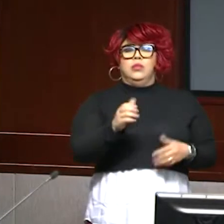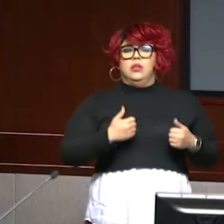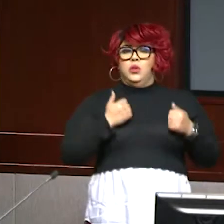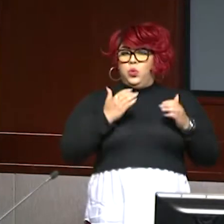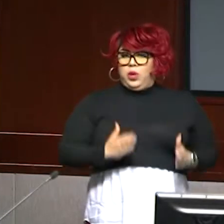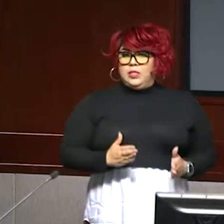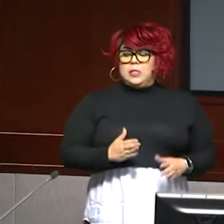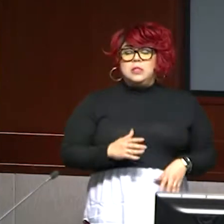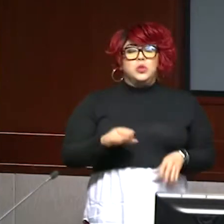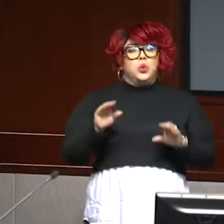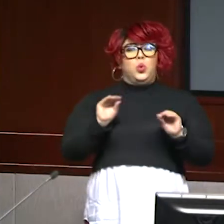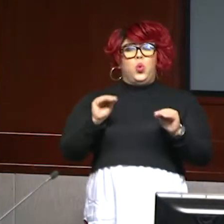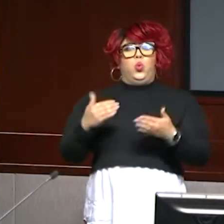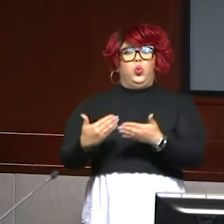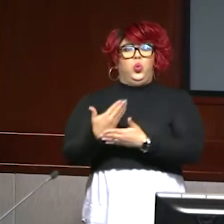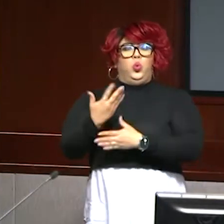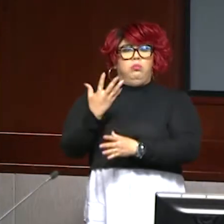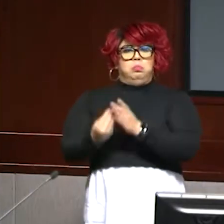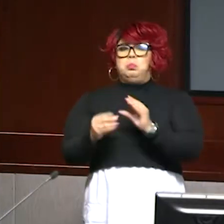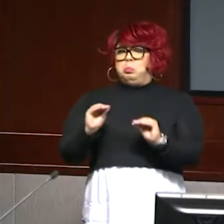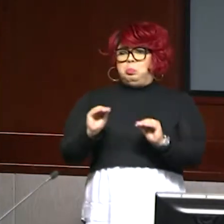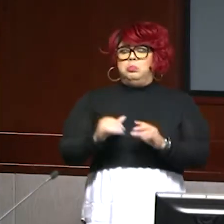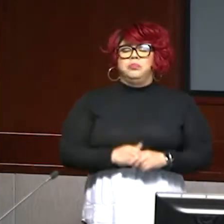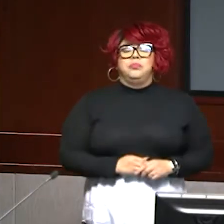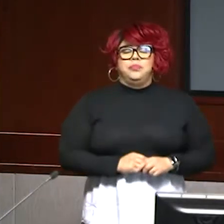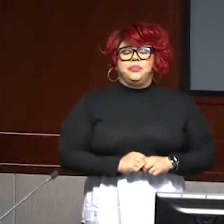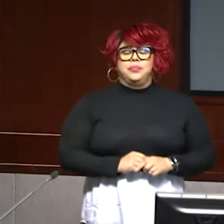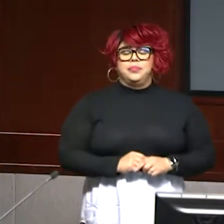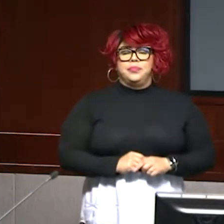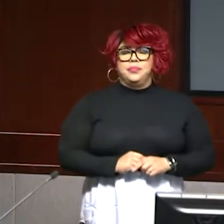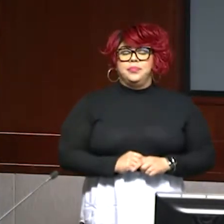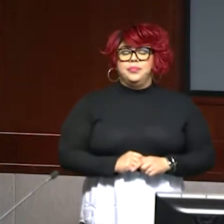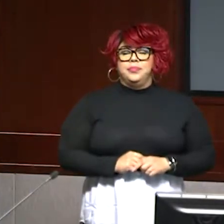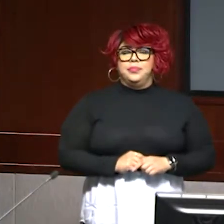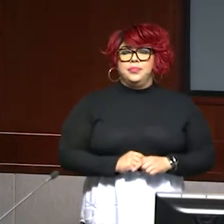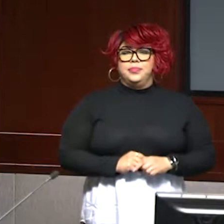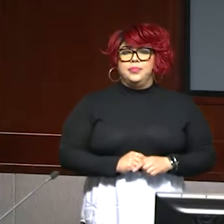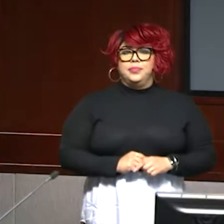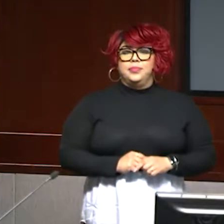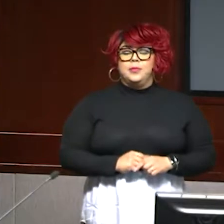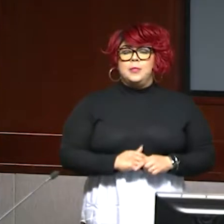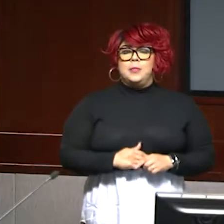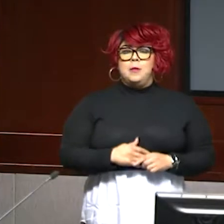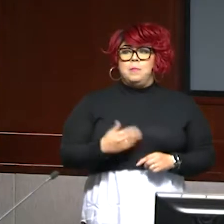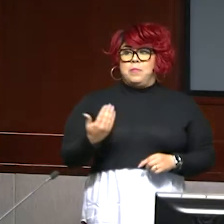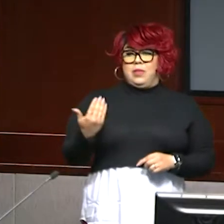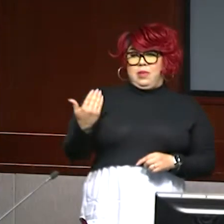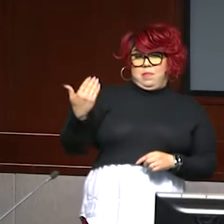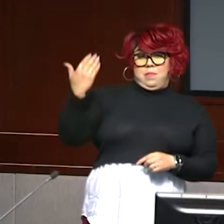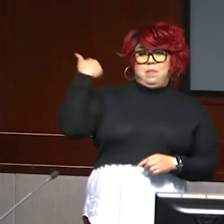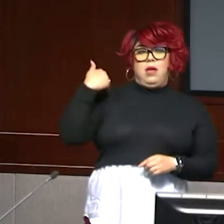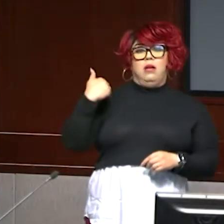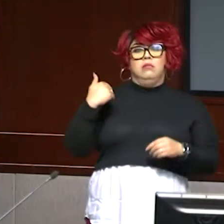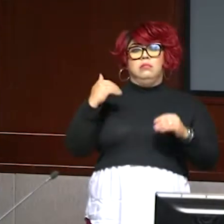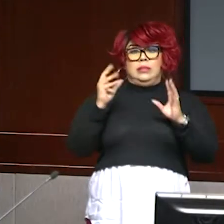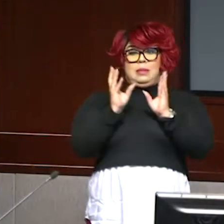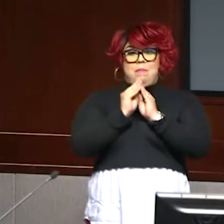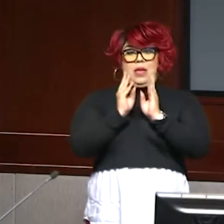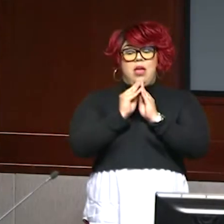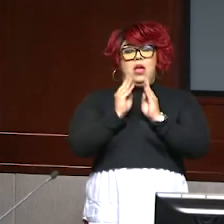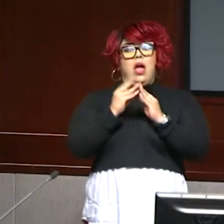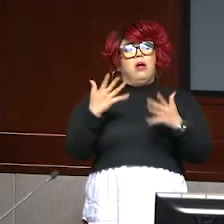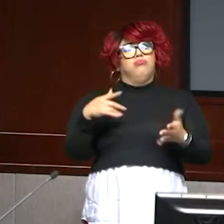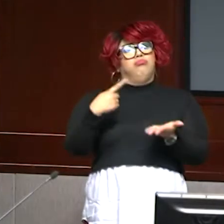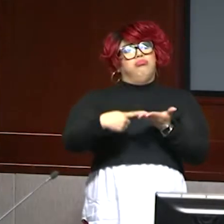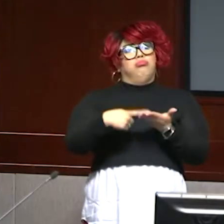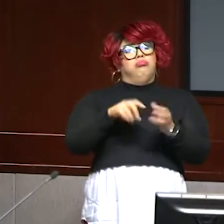and no additional deaths. In our past meetings, I have talked a little bit about our skilled